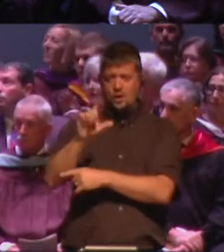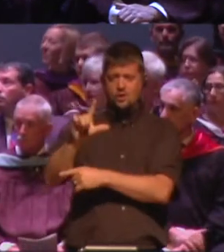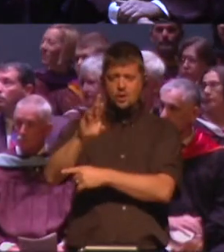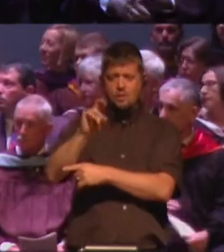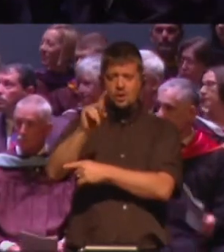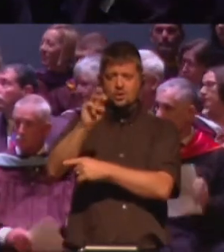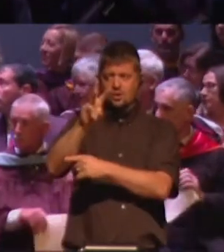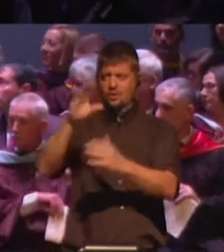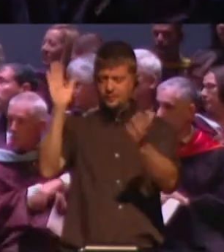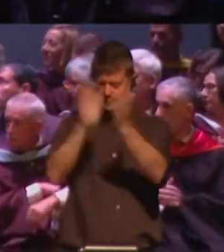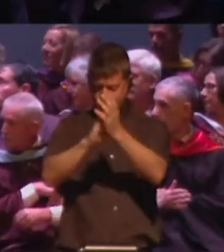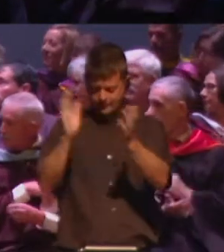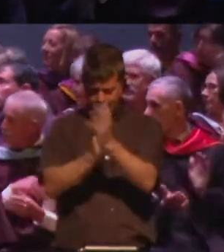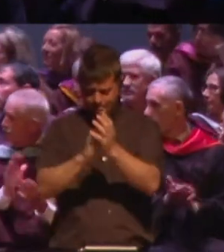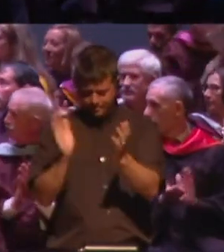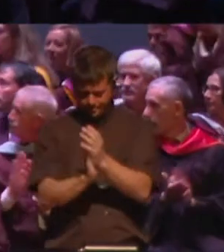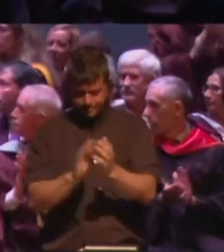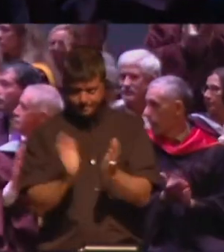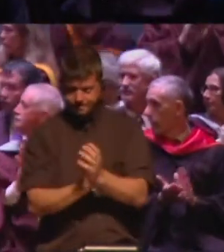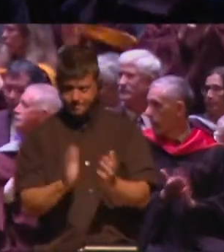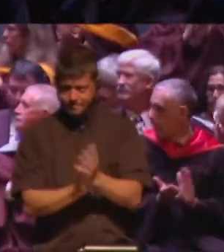Bradshaw.